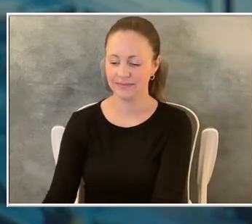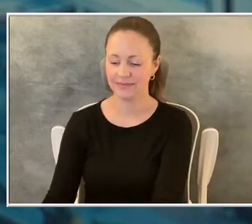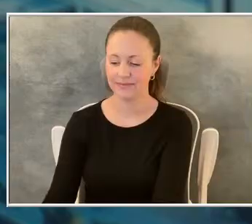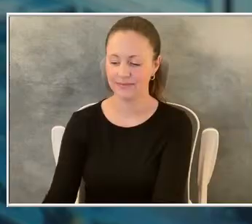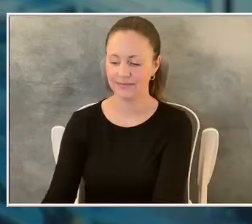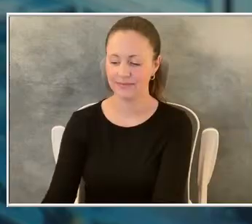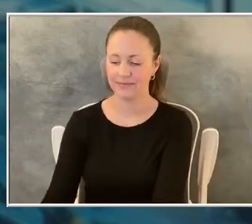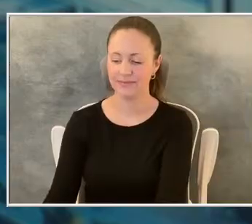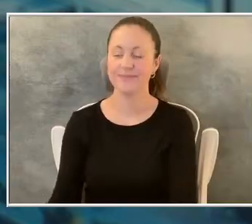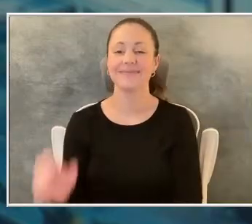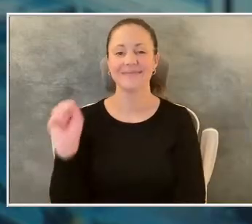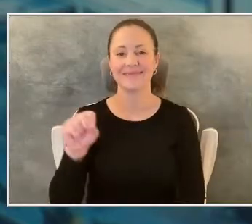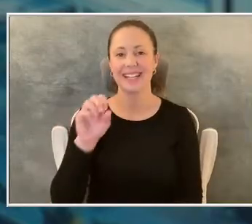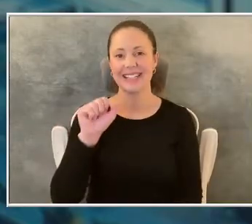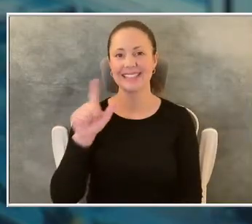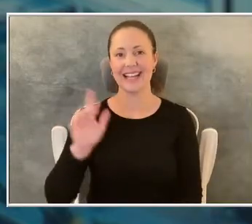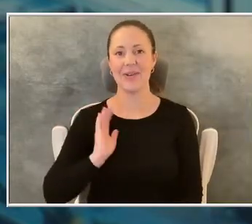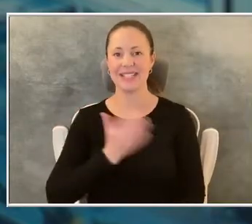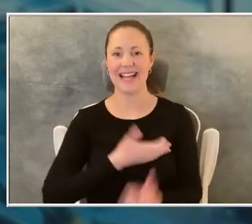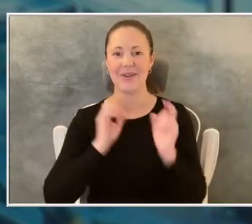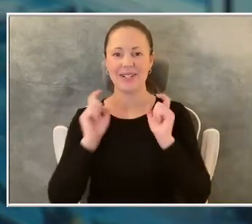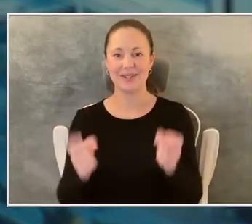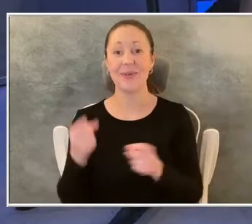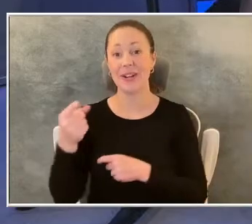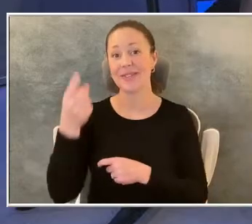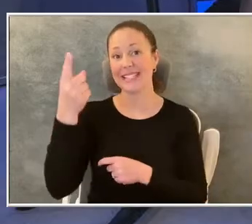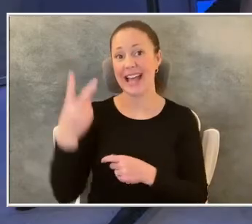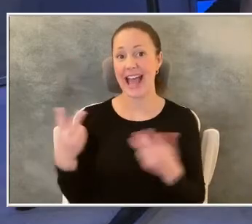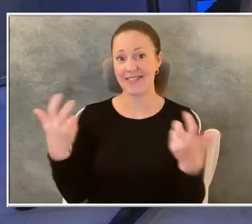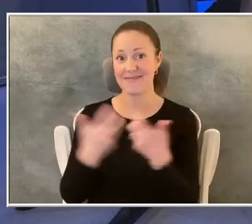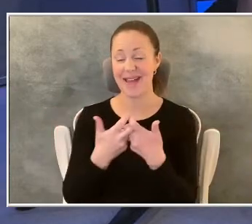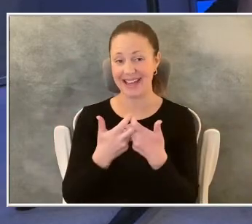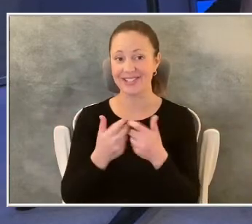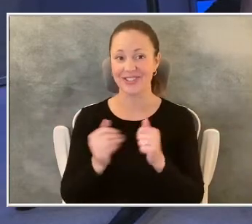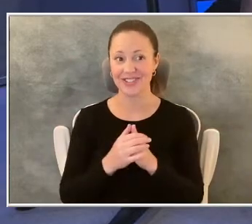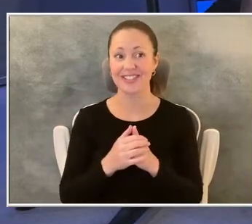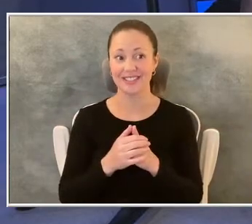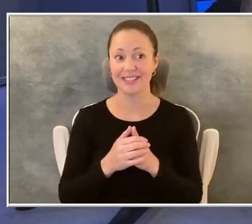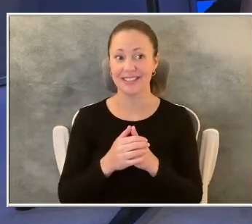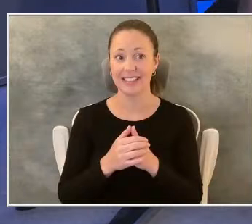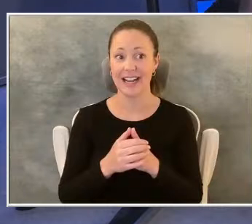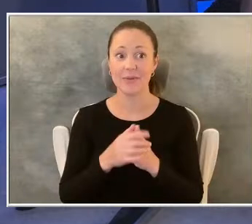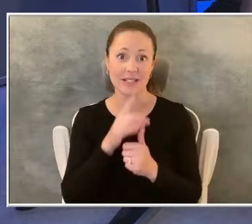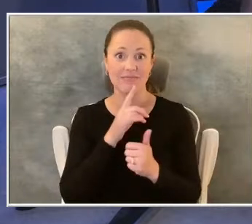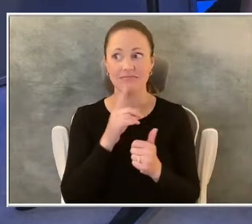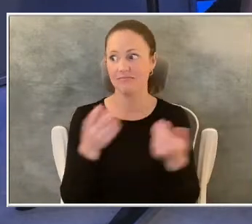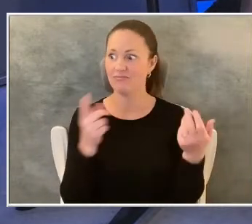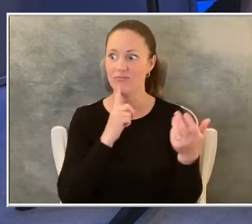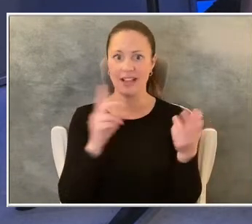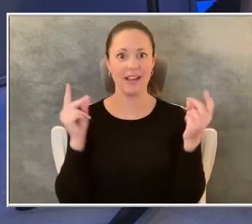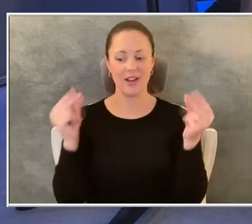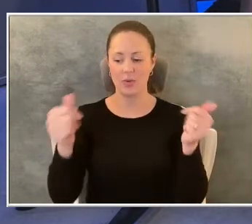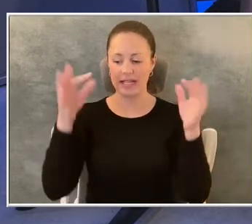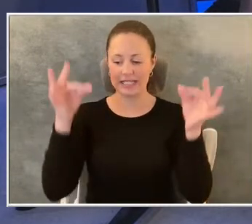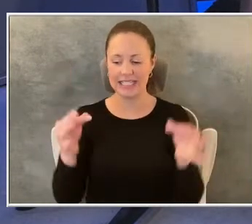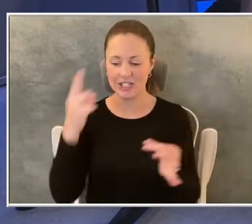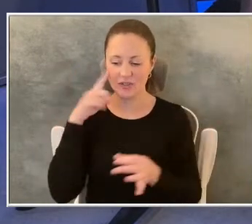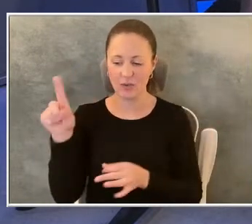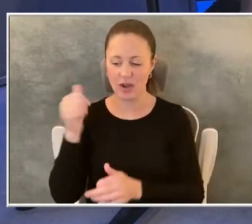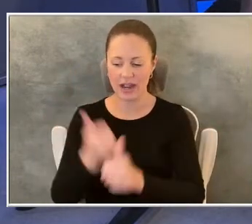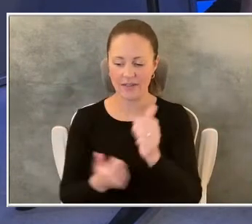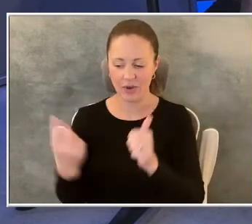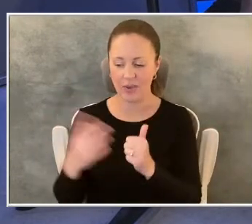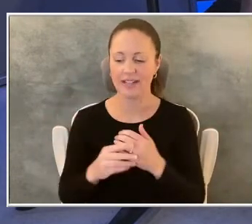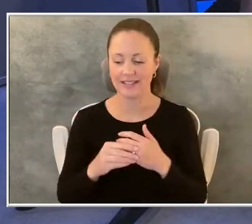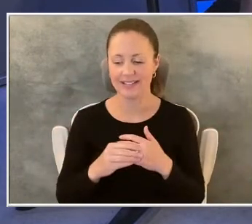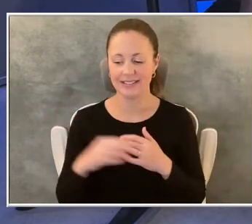we were like, yeah, we'll go with that. That was a decision, quick decision. Quick too. decision Yeah. for everyone. Yeah. One that was easy to make. I And know